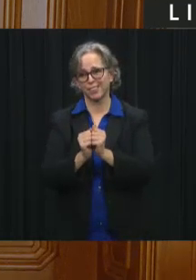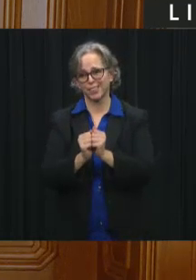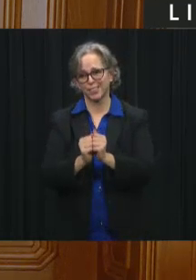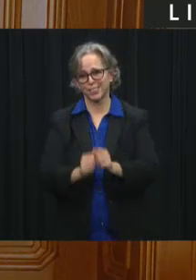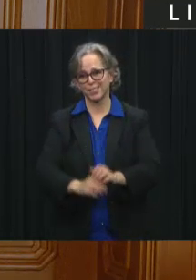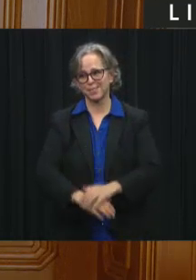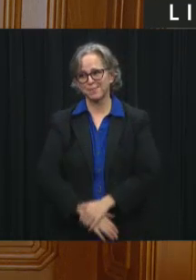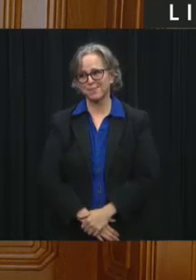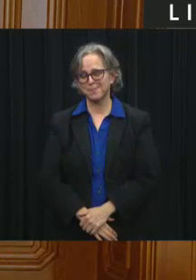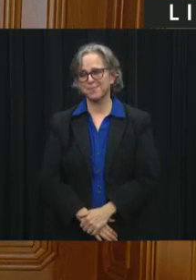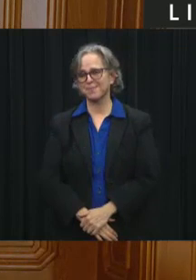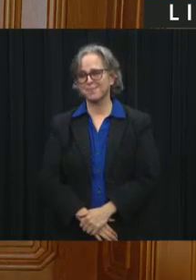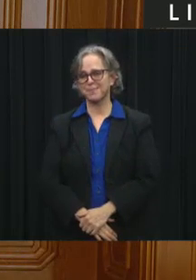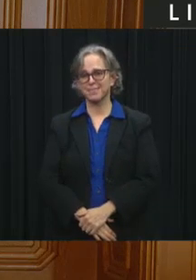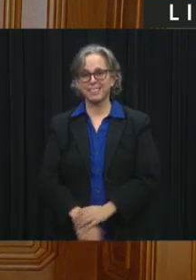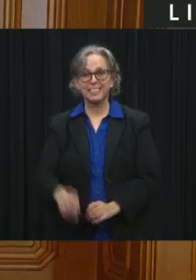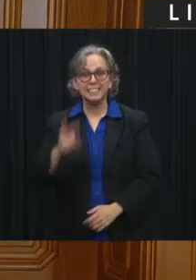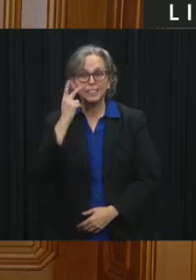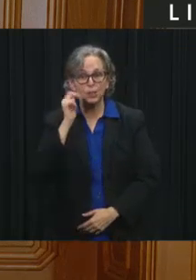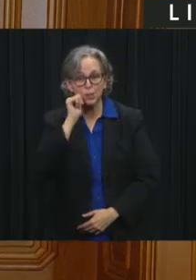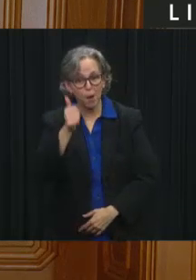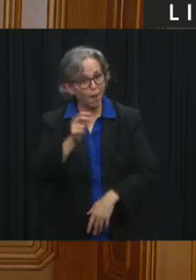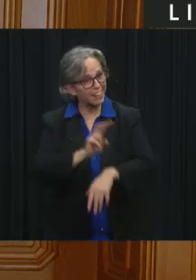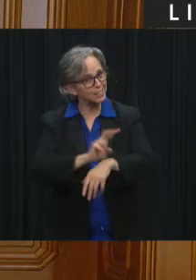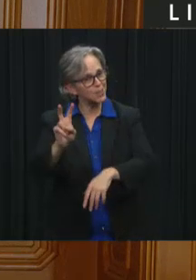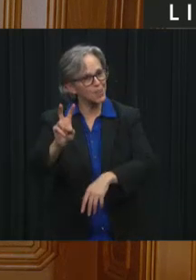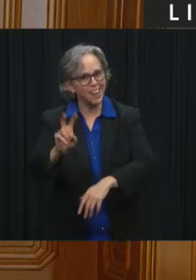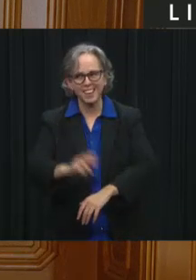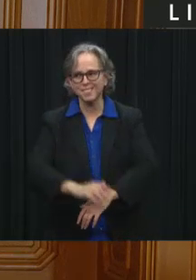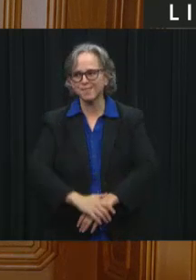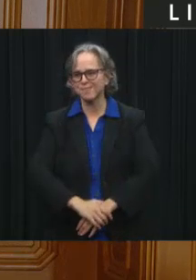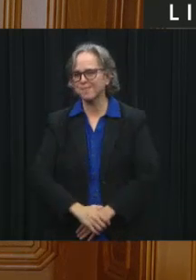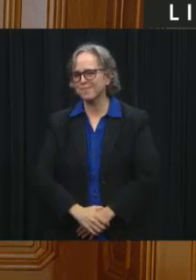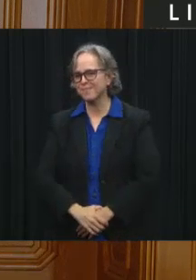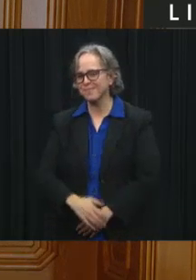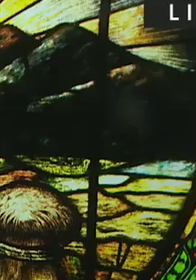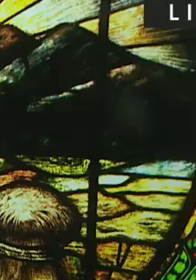We'll see you all tomorrow at 2 o'clock. Thanks a lot.